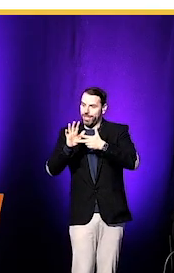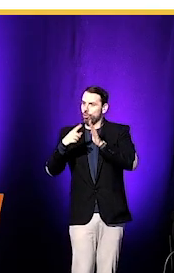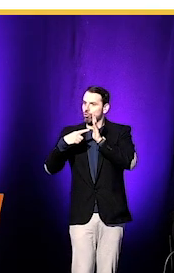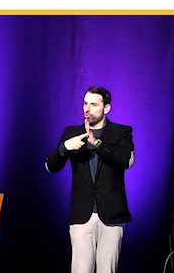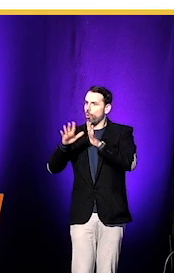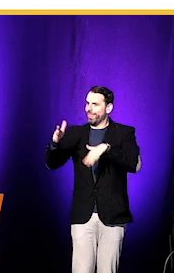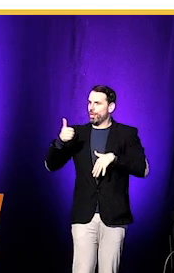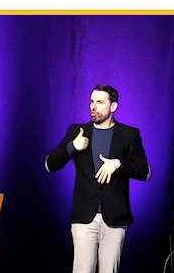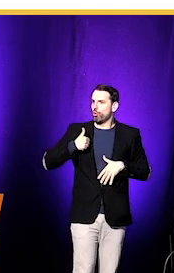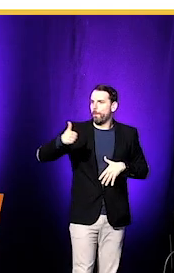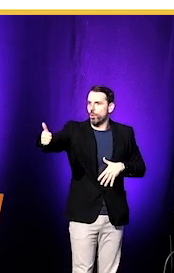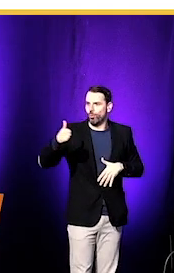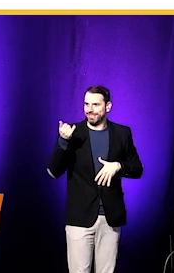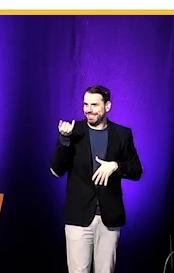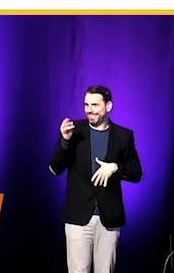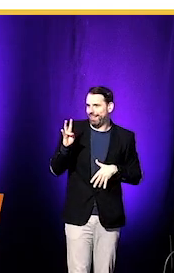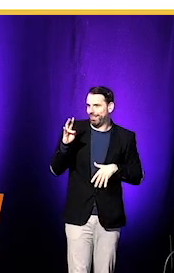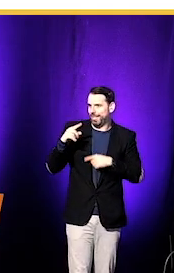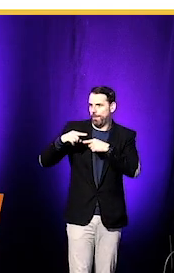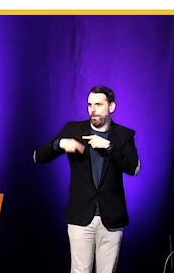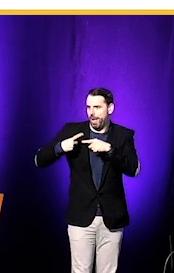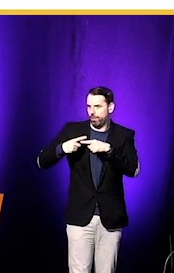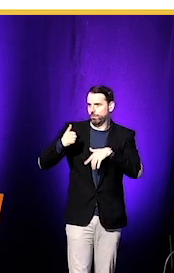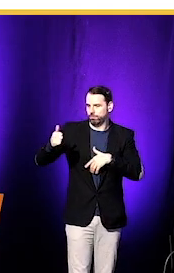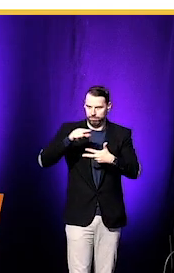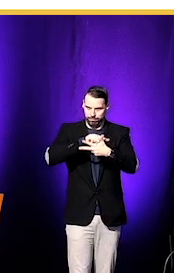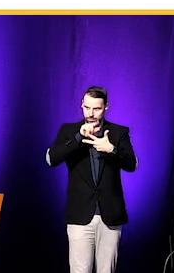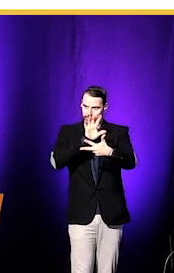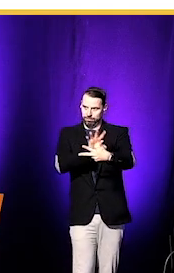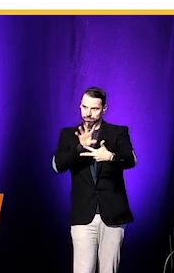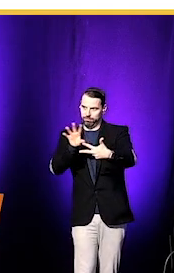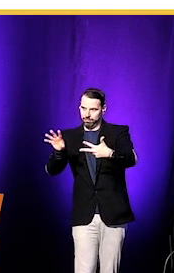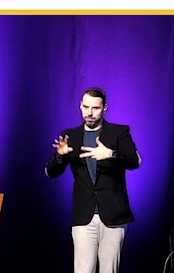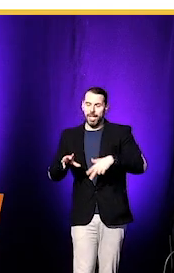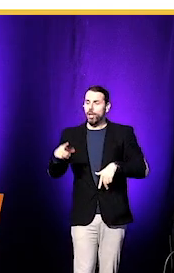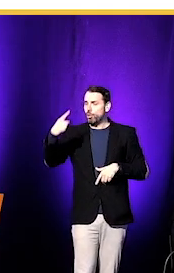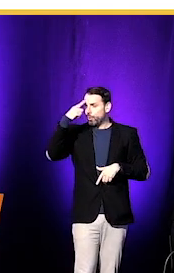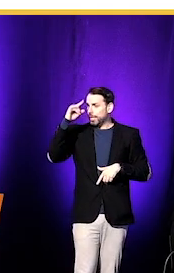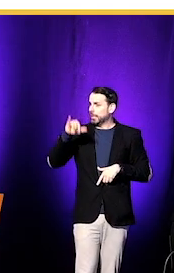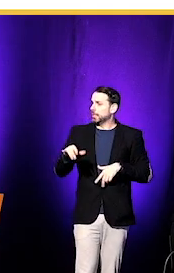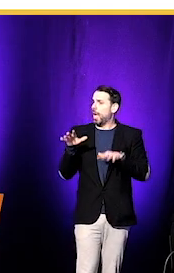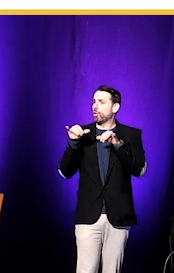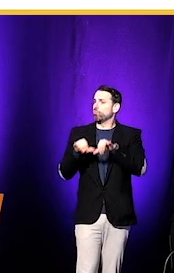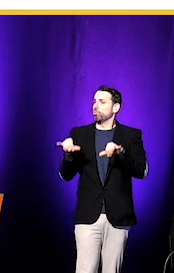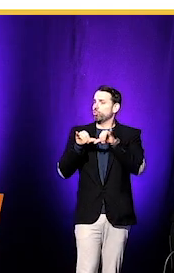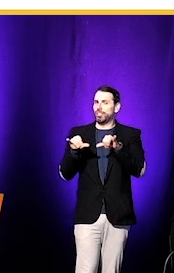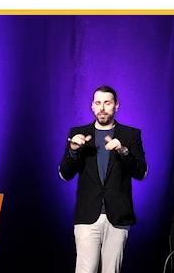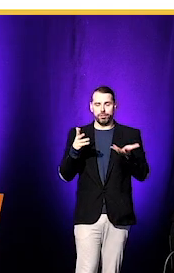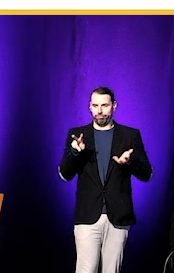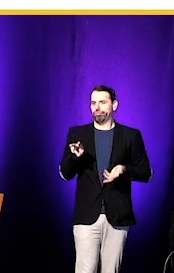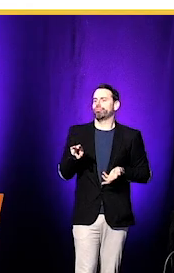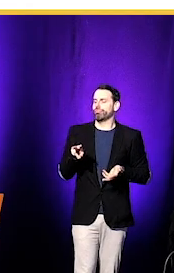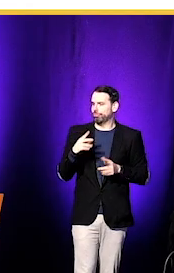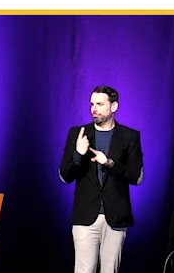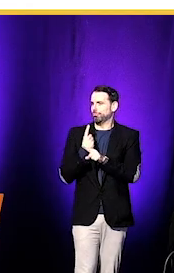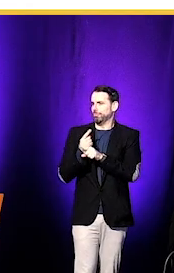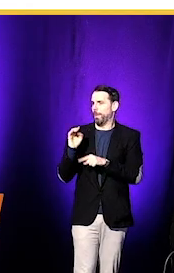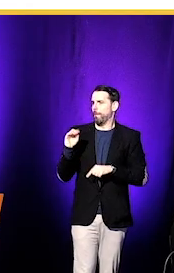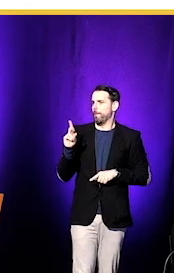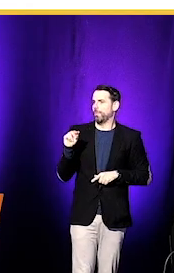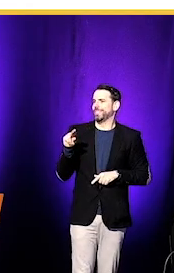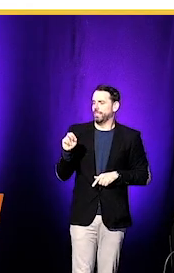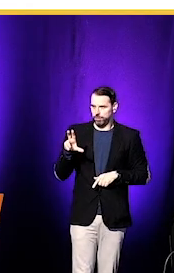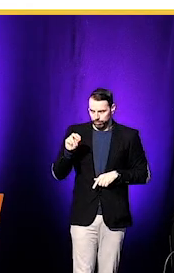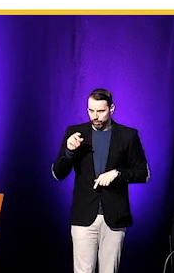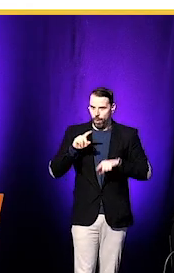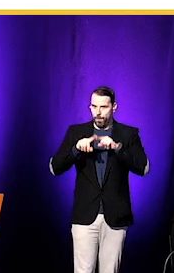nearby town. While this daily routine could be overlooked as simply mundane, Katie's everyday ingenuity restructured this